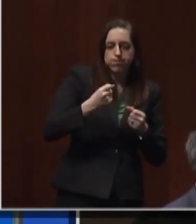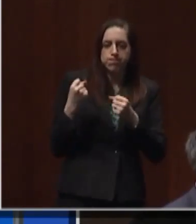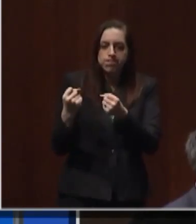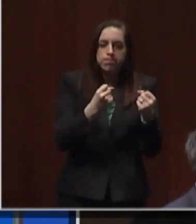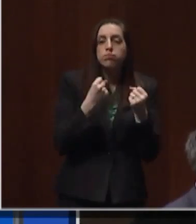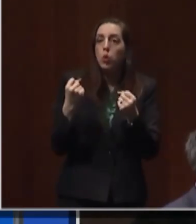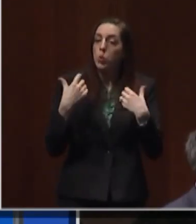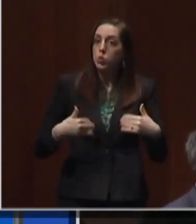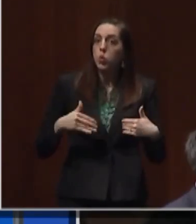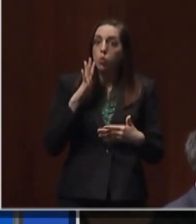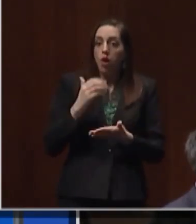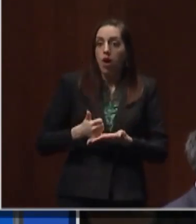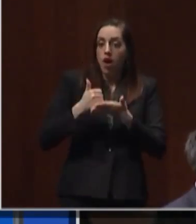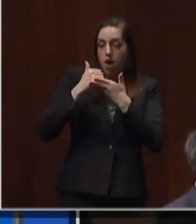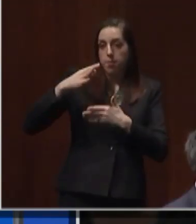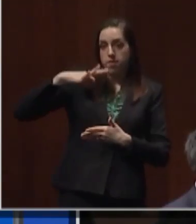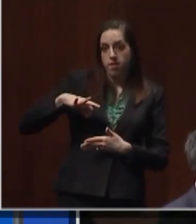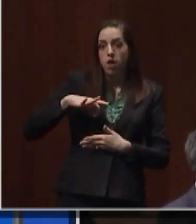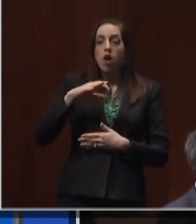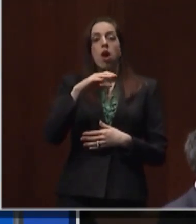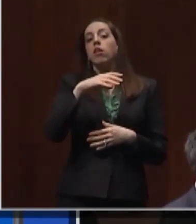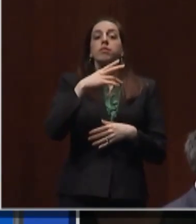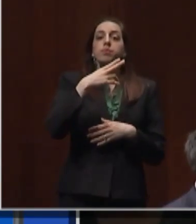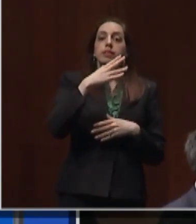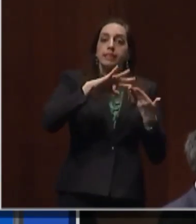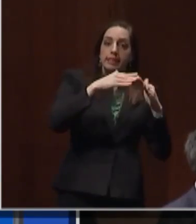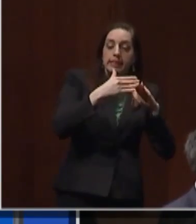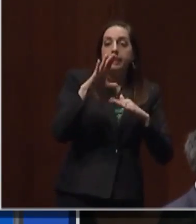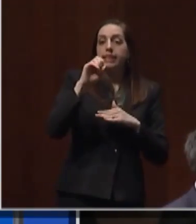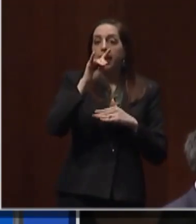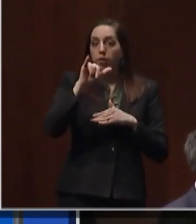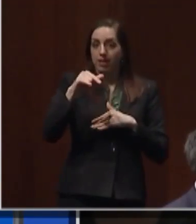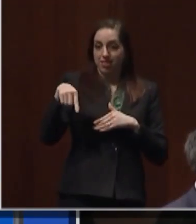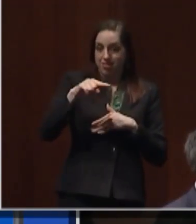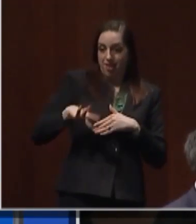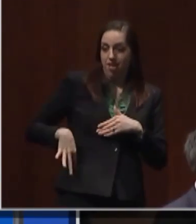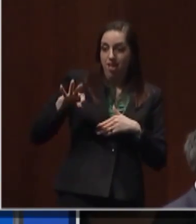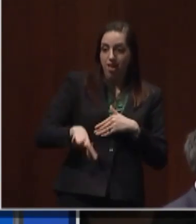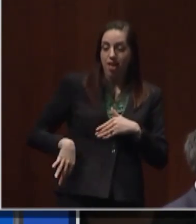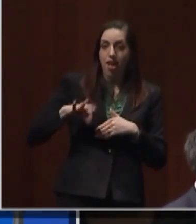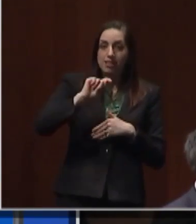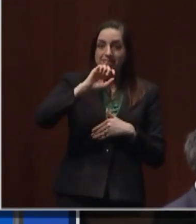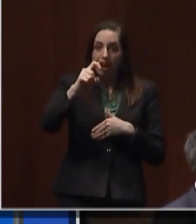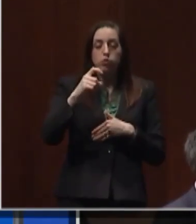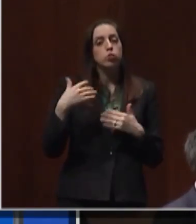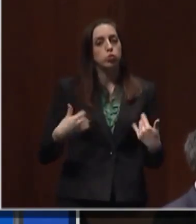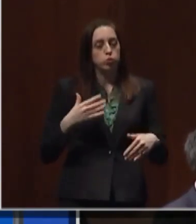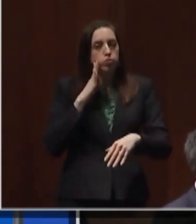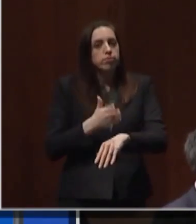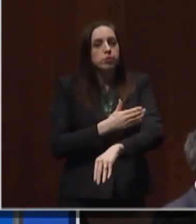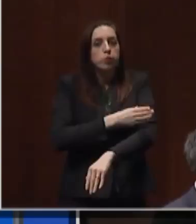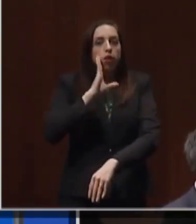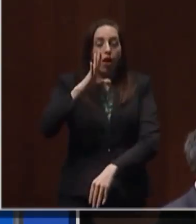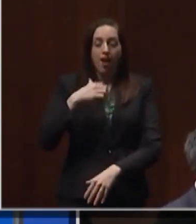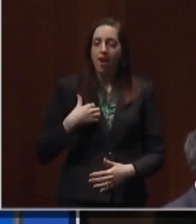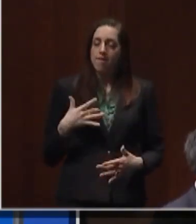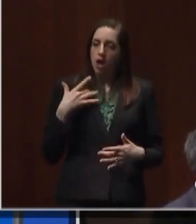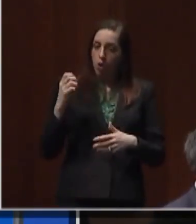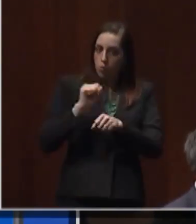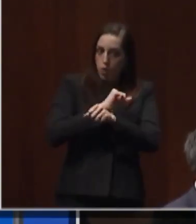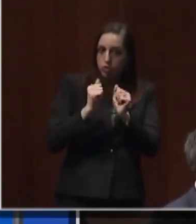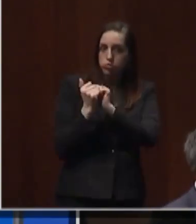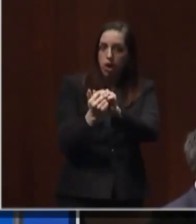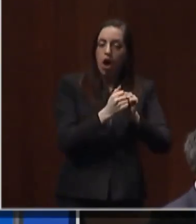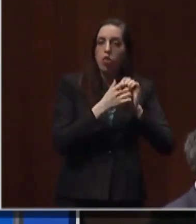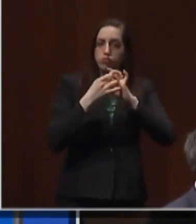benefit both city and county taxpayers. Working together, I am confident that when we work together